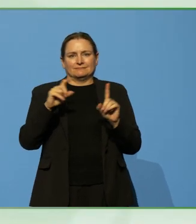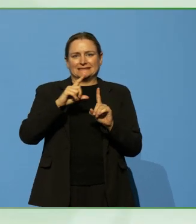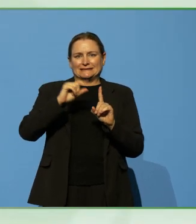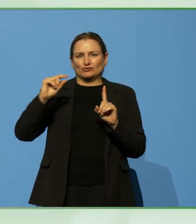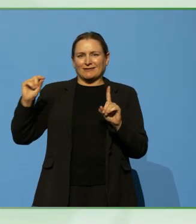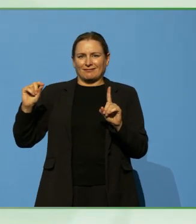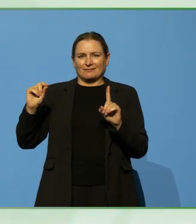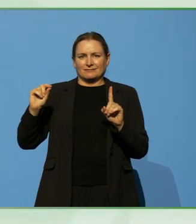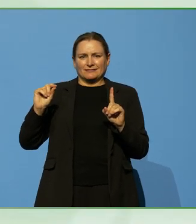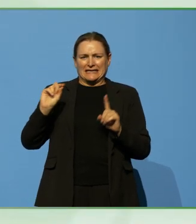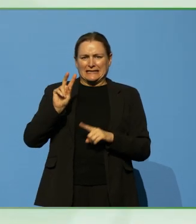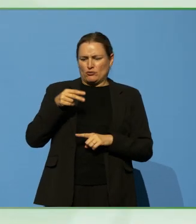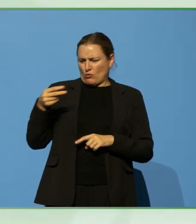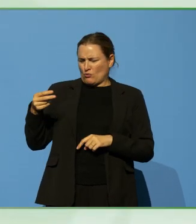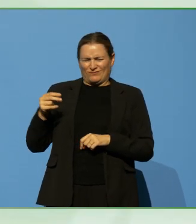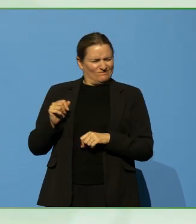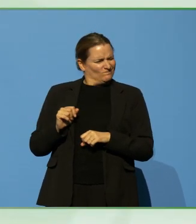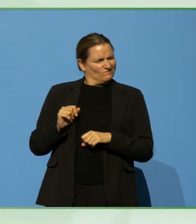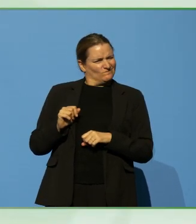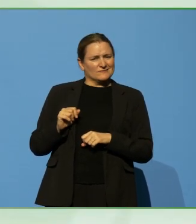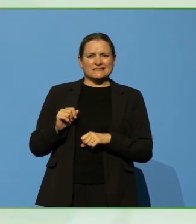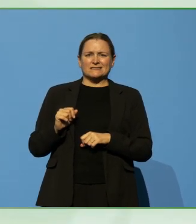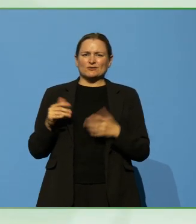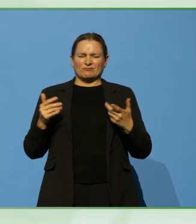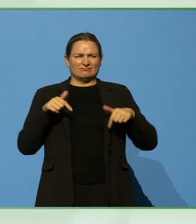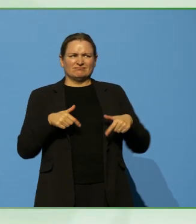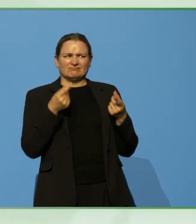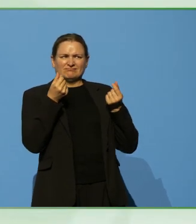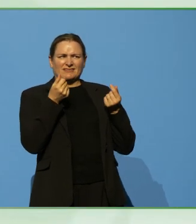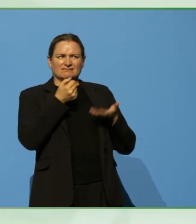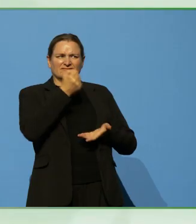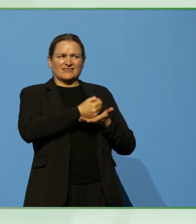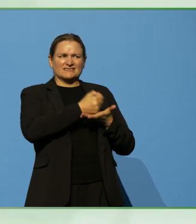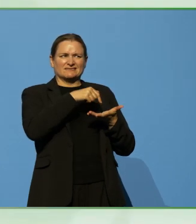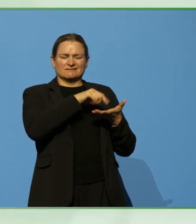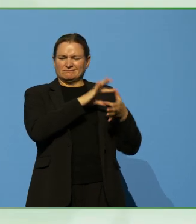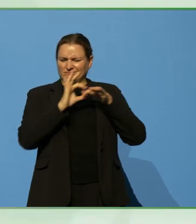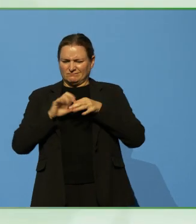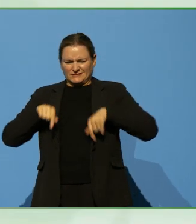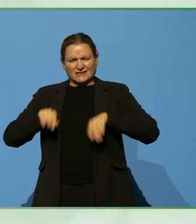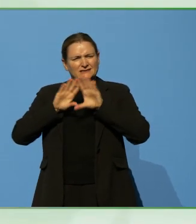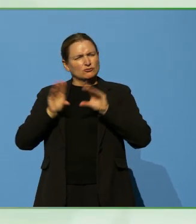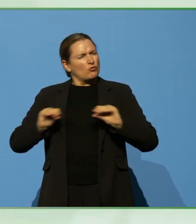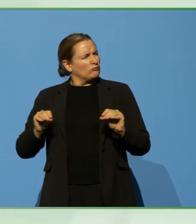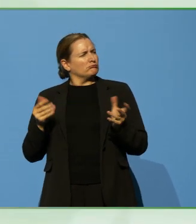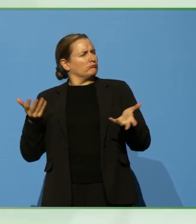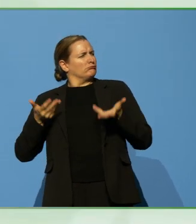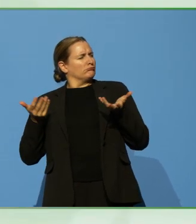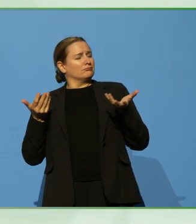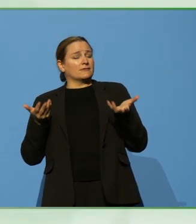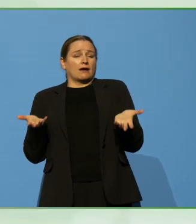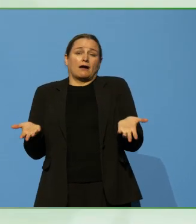something finance related at this big inclusion conference? It's because, of course, finances